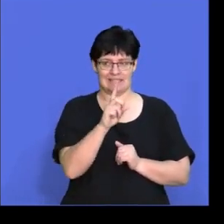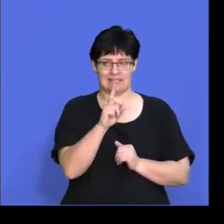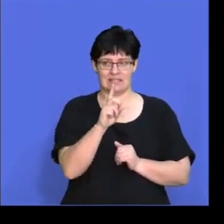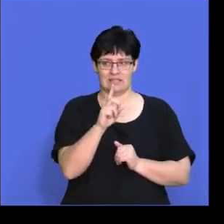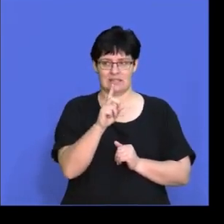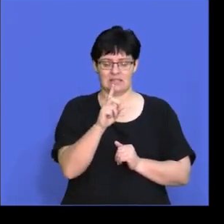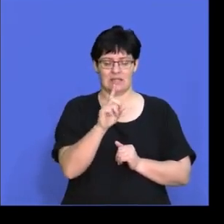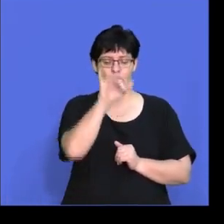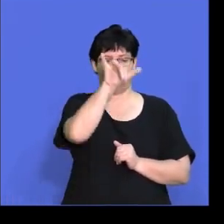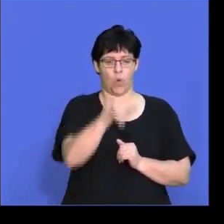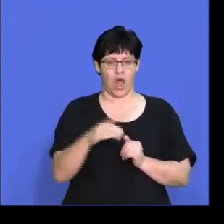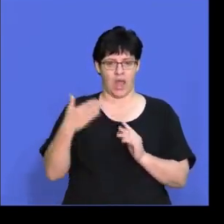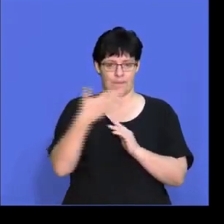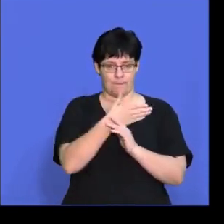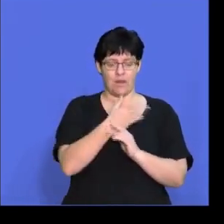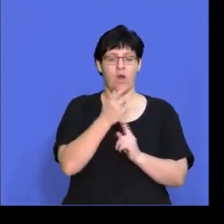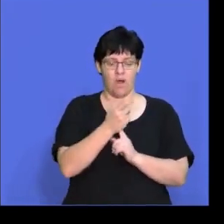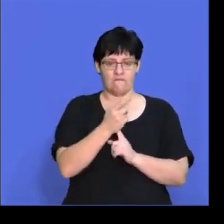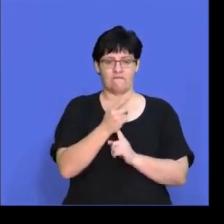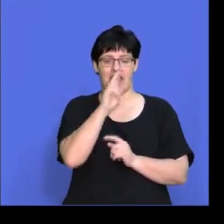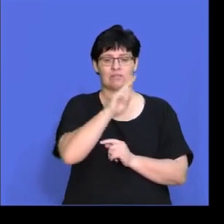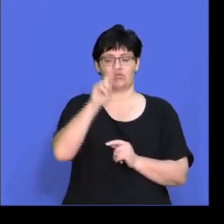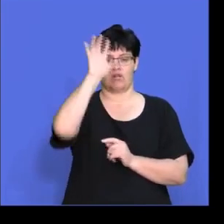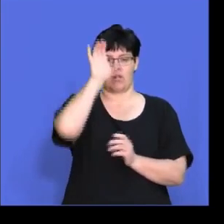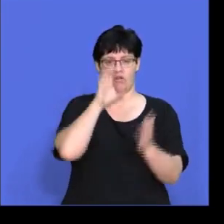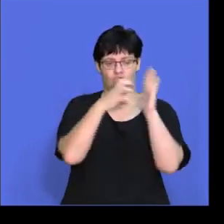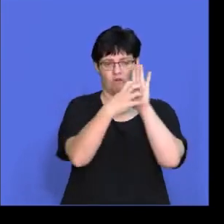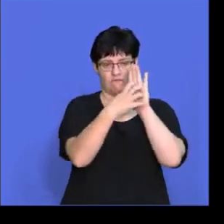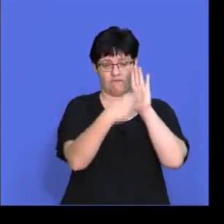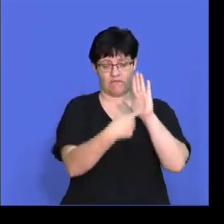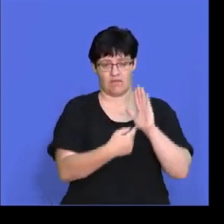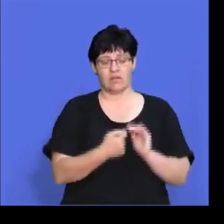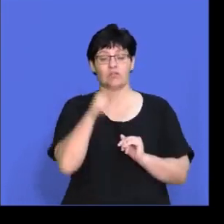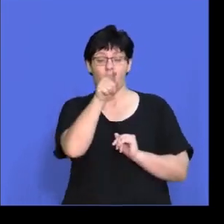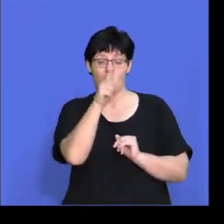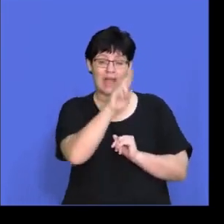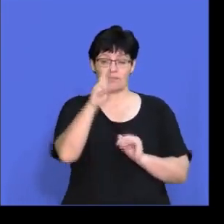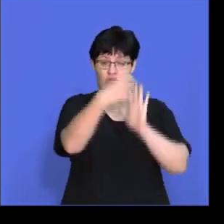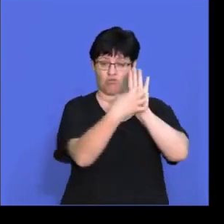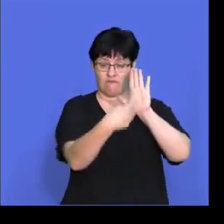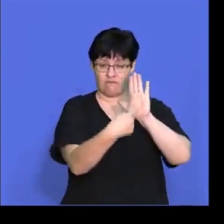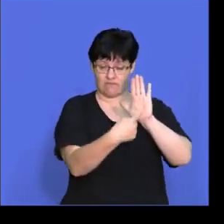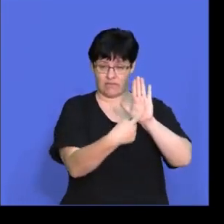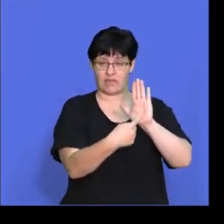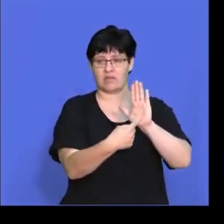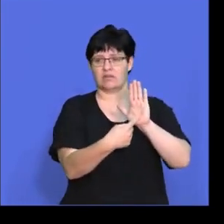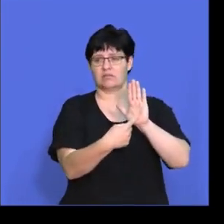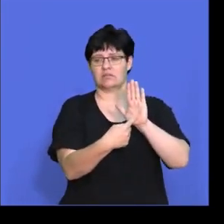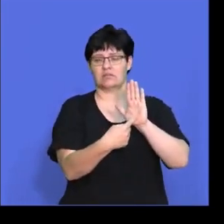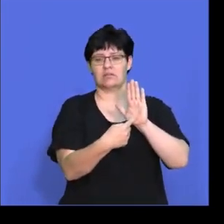the y-intercept of the exponential graph. So this exponential graph has